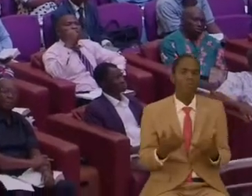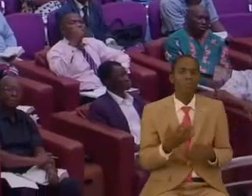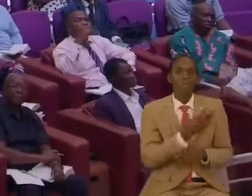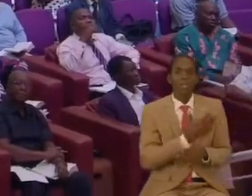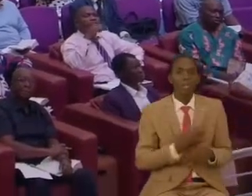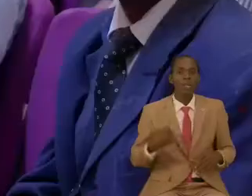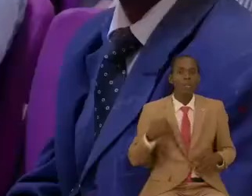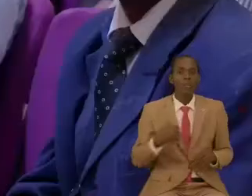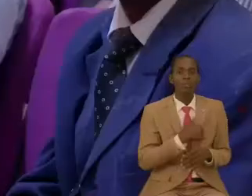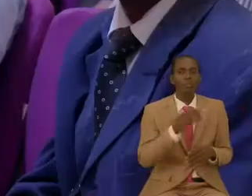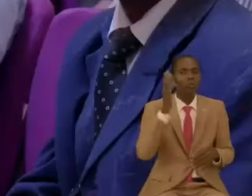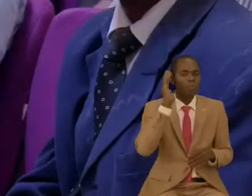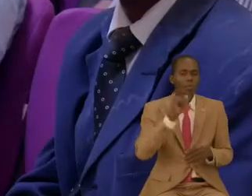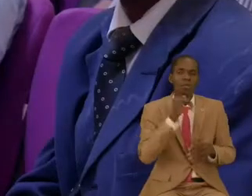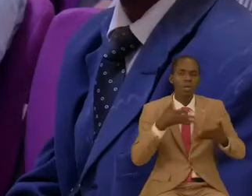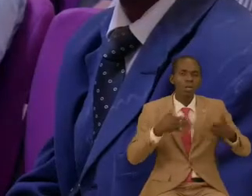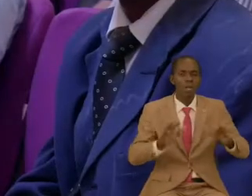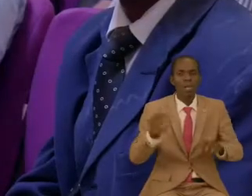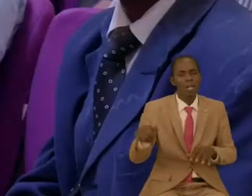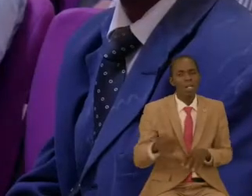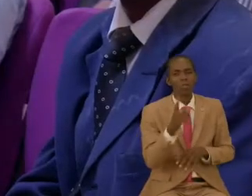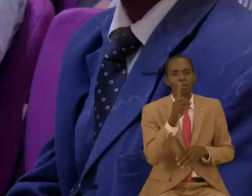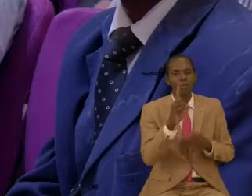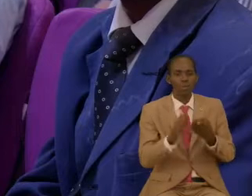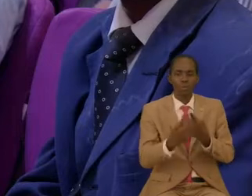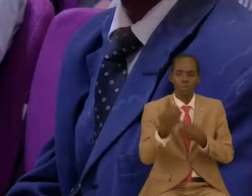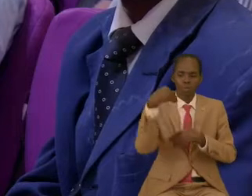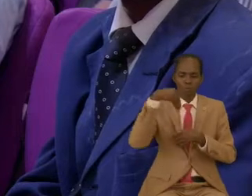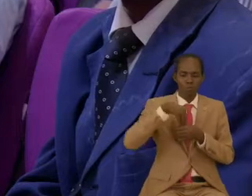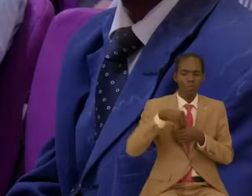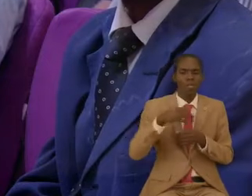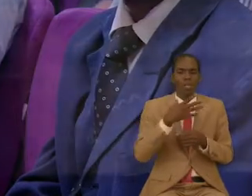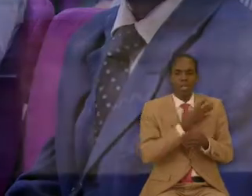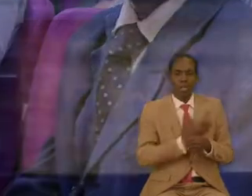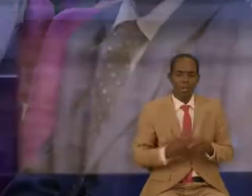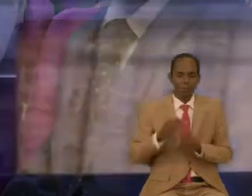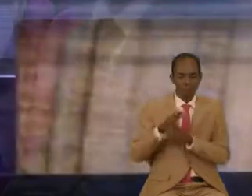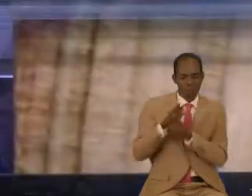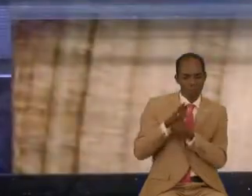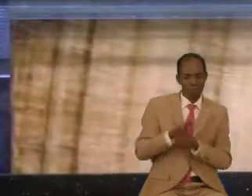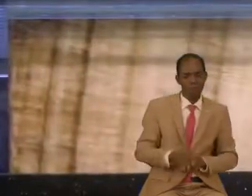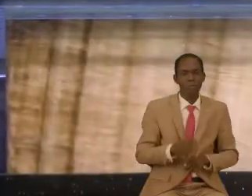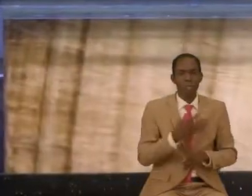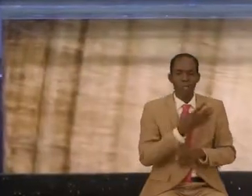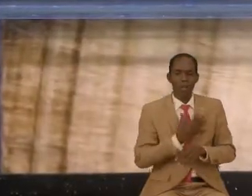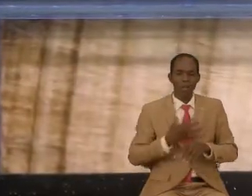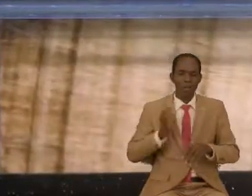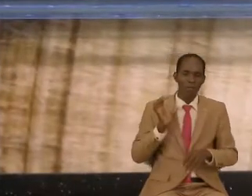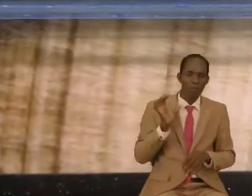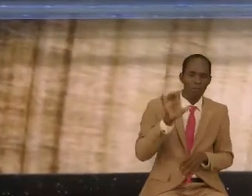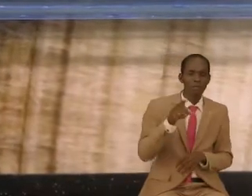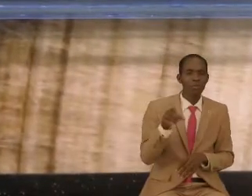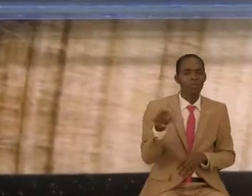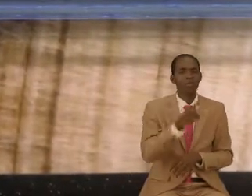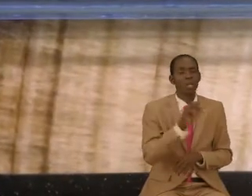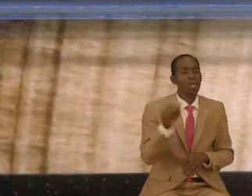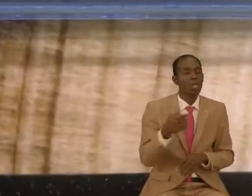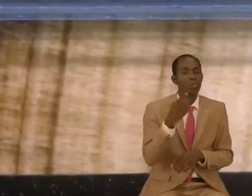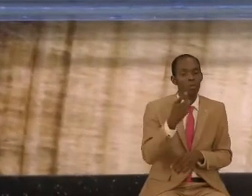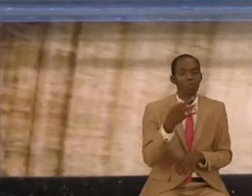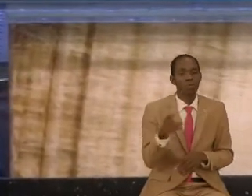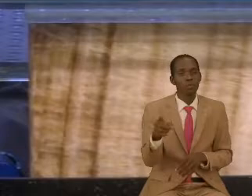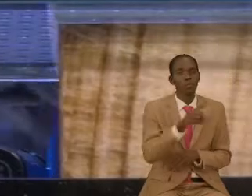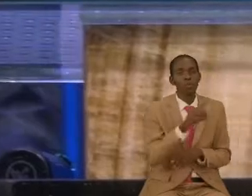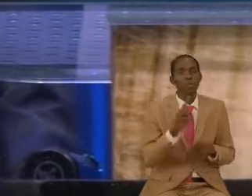will not allow anyone to come in and constrain and compel any of us to say